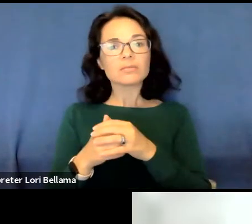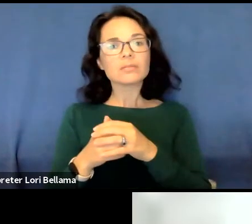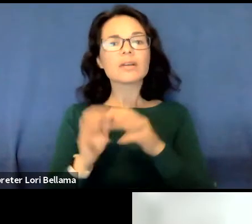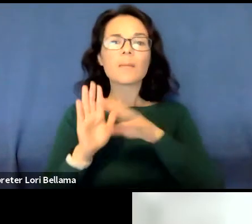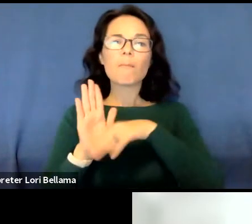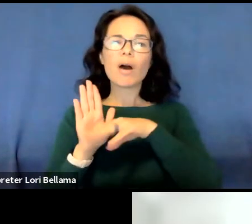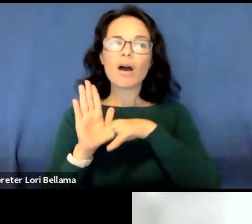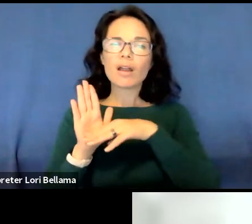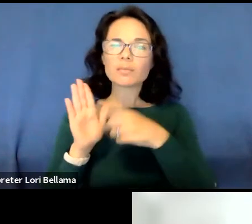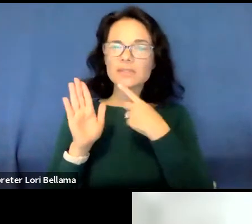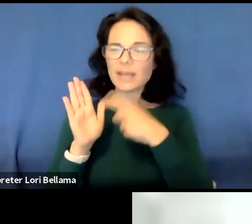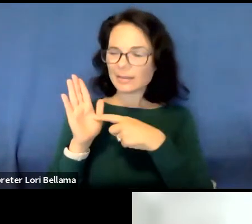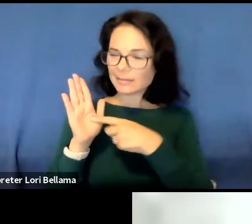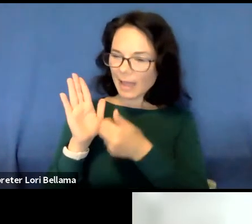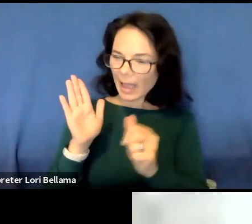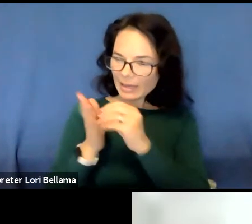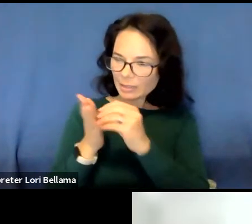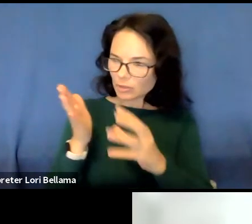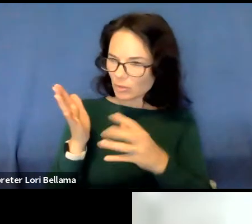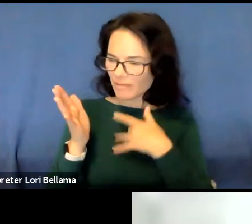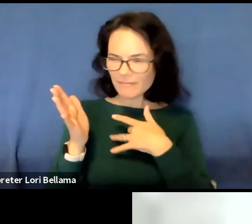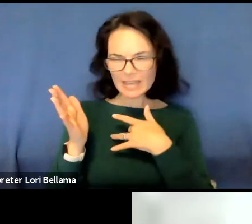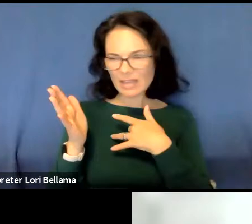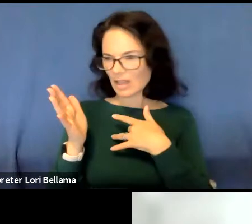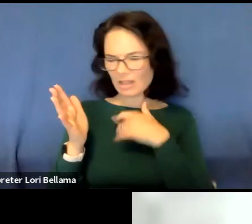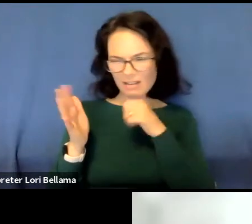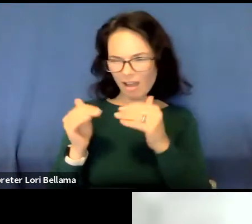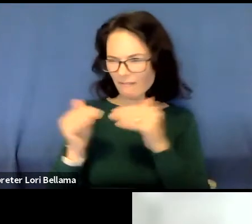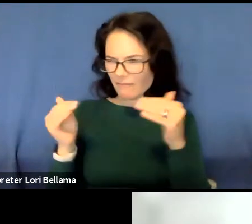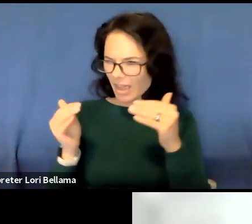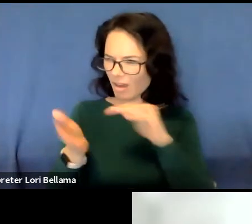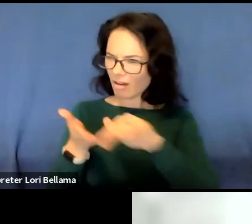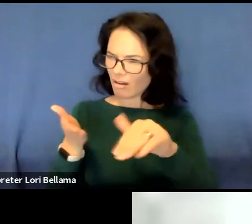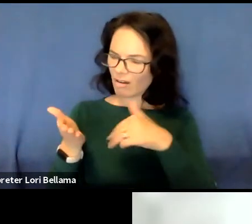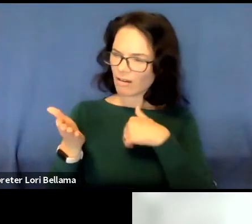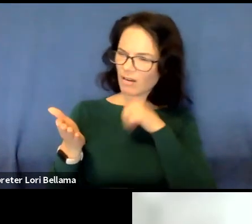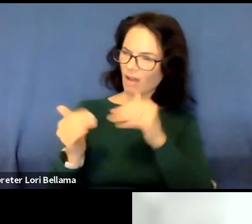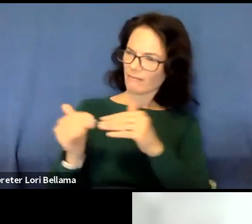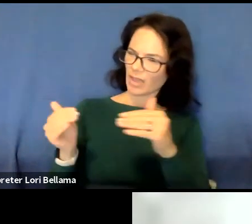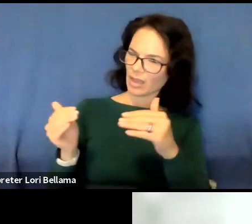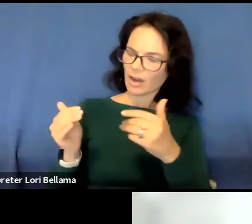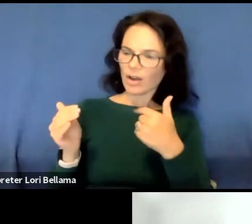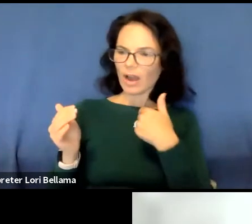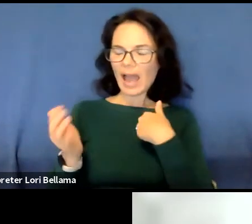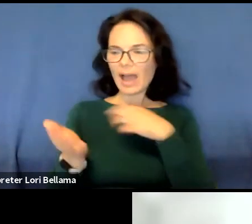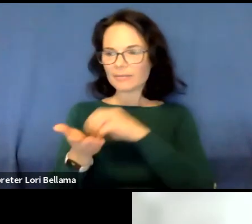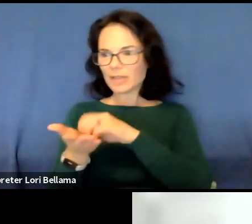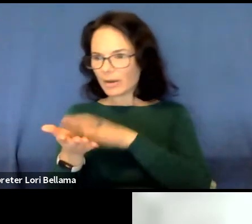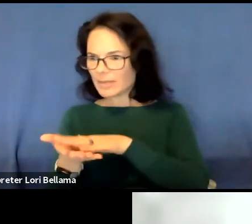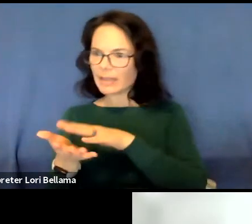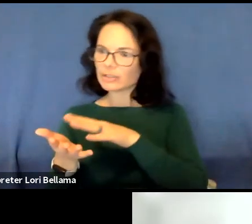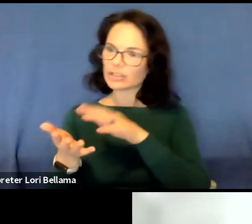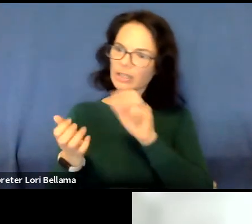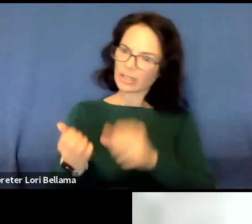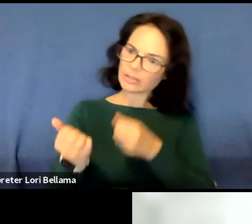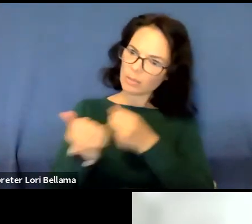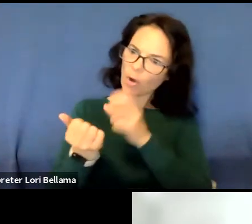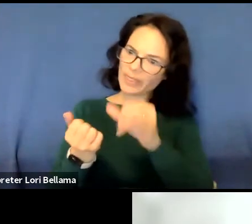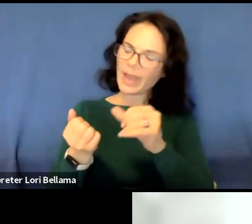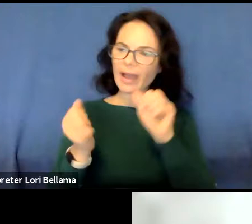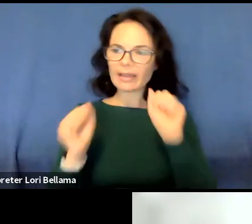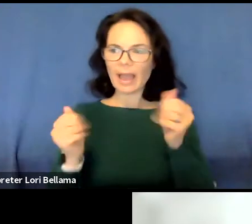it says any student believing to be unjustifiably dismissed and has documentation to support it may file a petition.